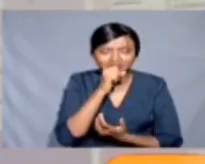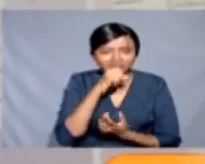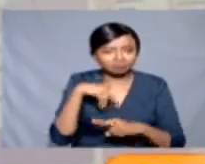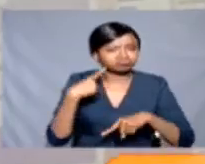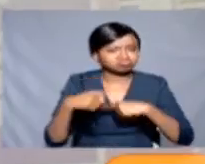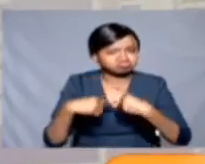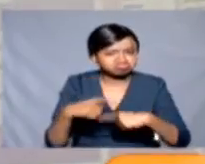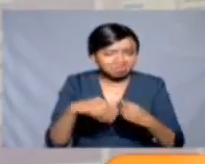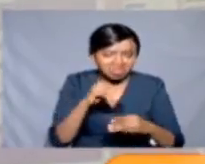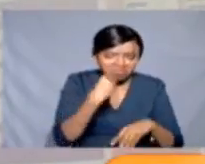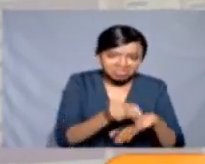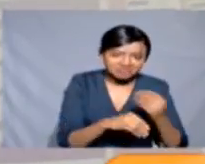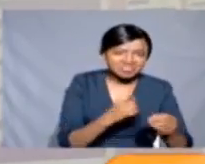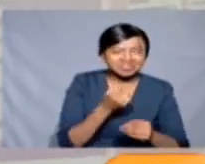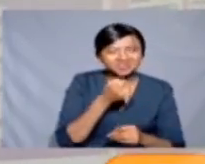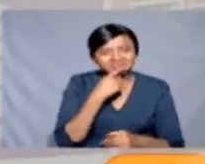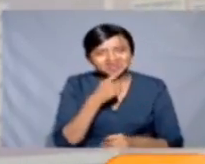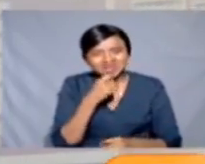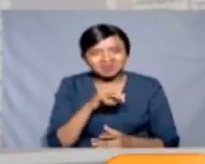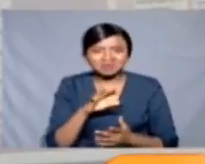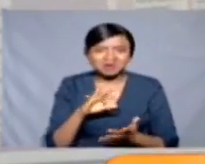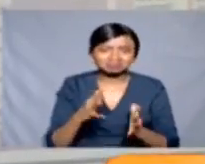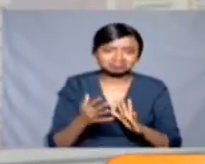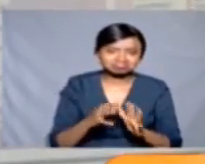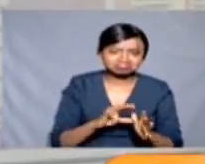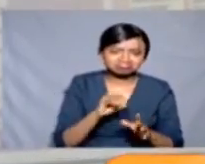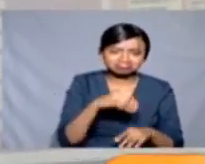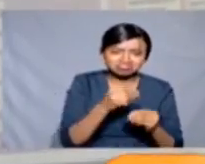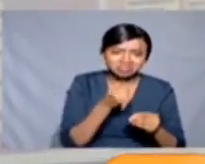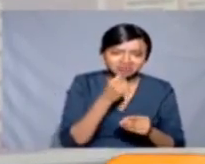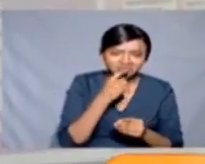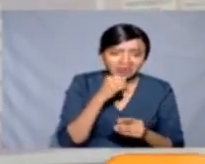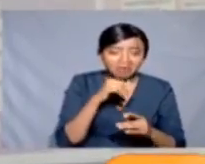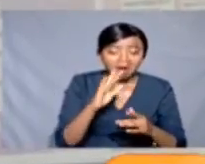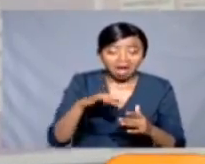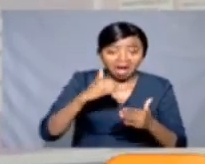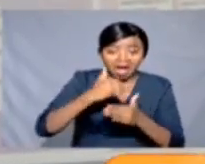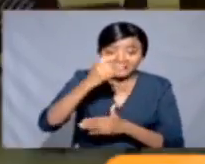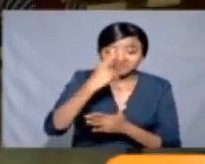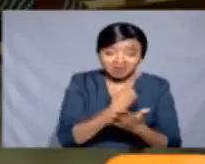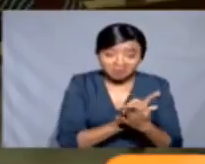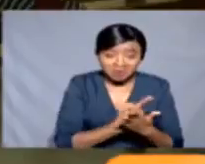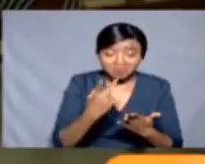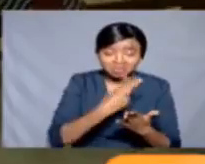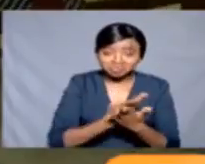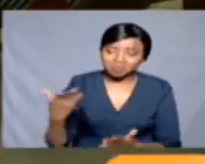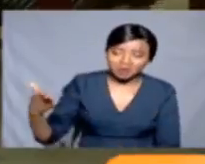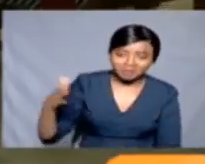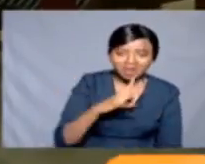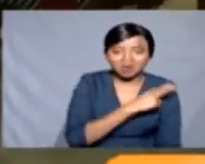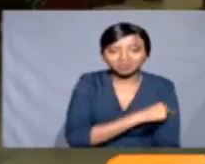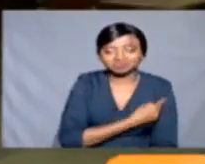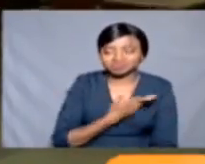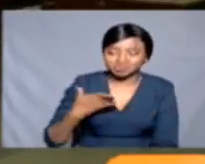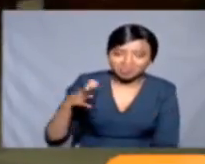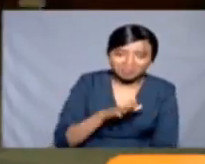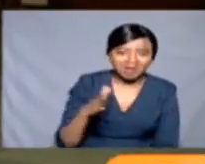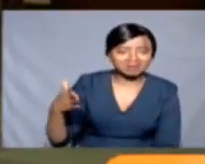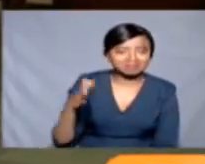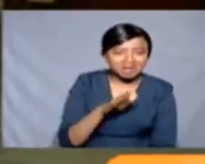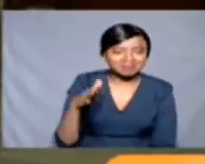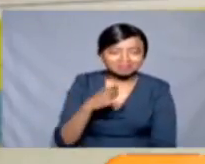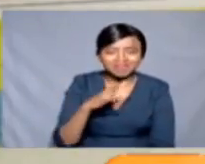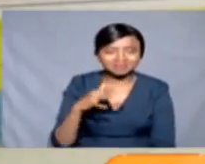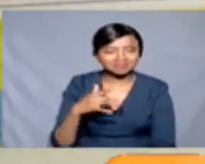try giving treatment. Sometimes tutors try to give treatment. After a week or two, they are back. So when you're